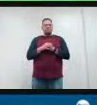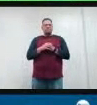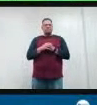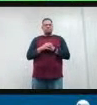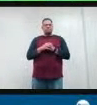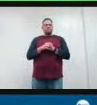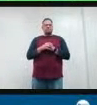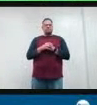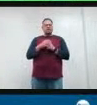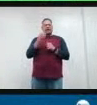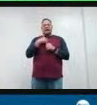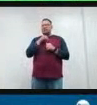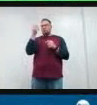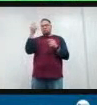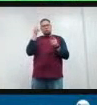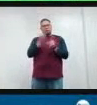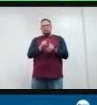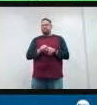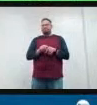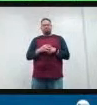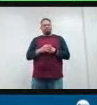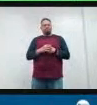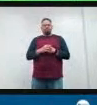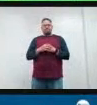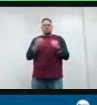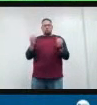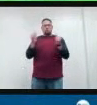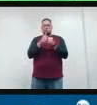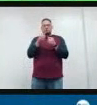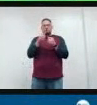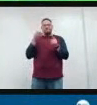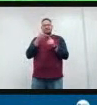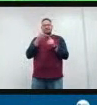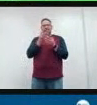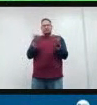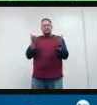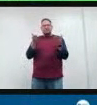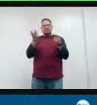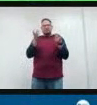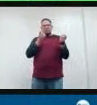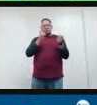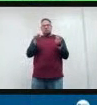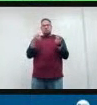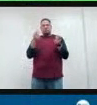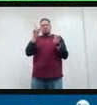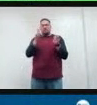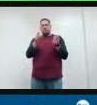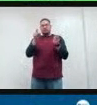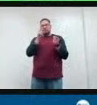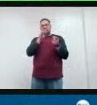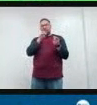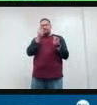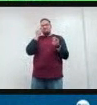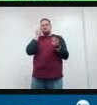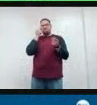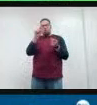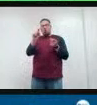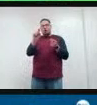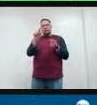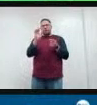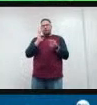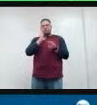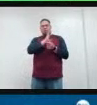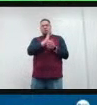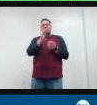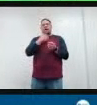I disagree with certain things, but chair only should speak for the board, which is what I